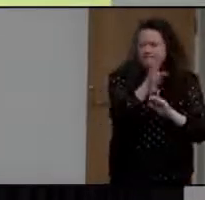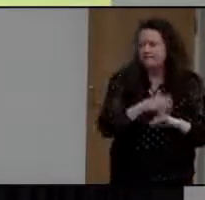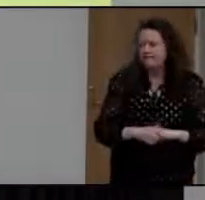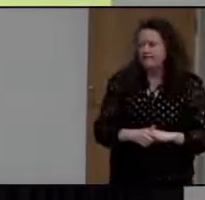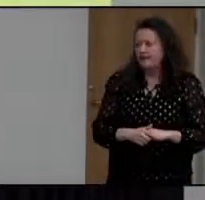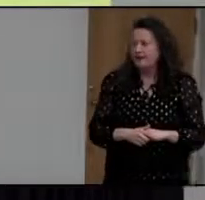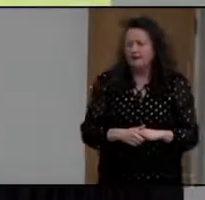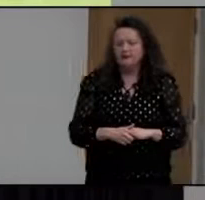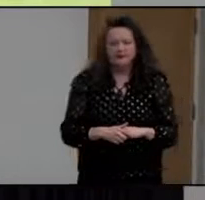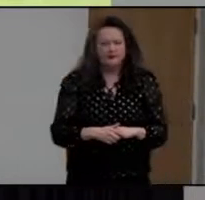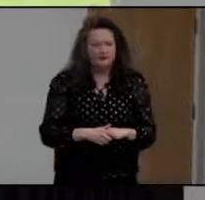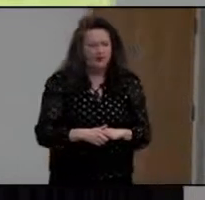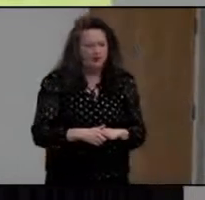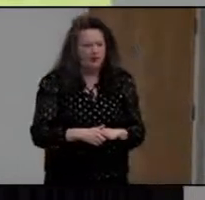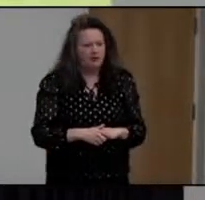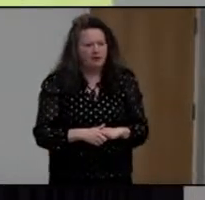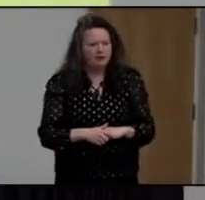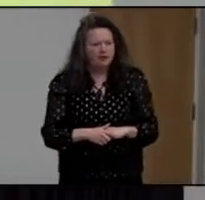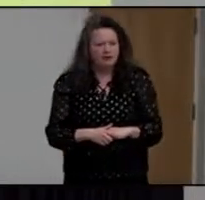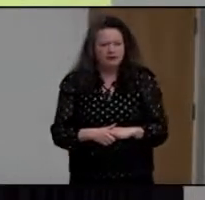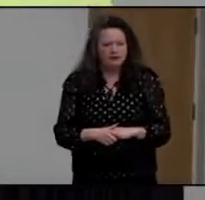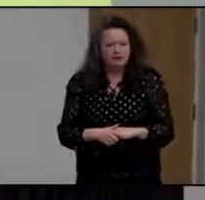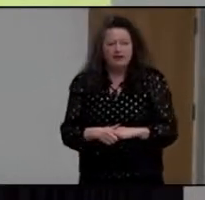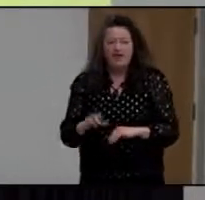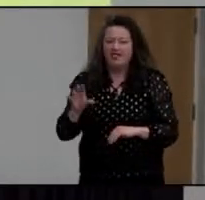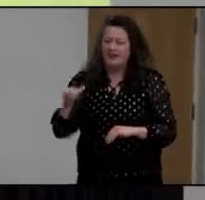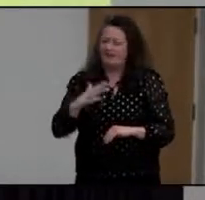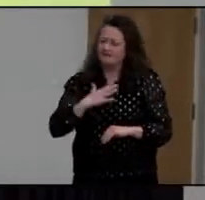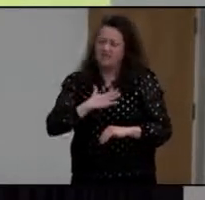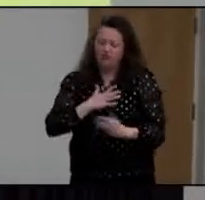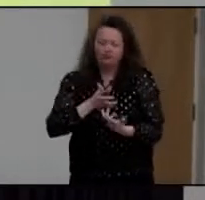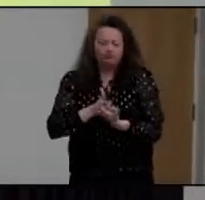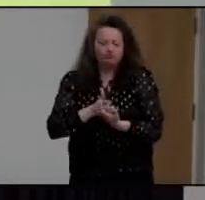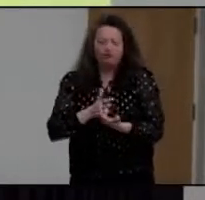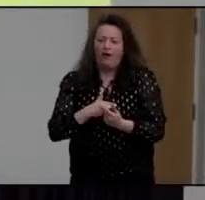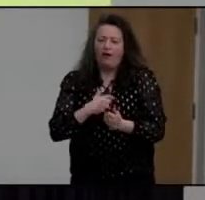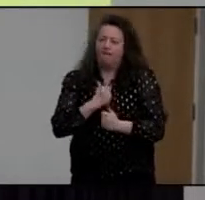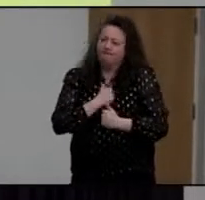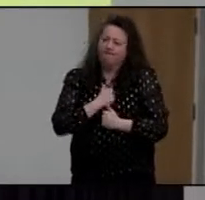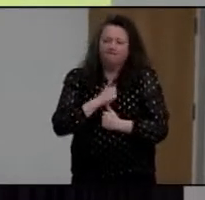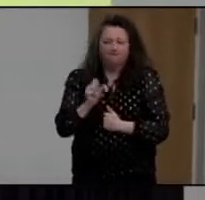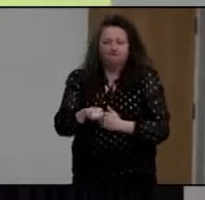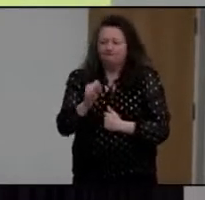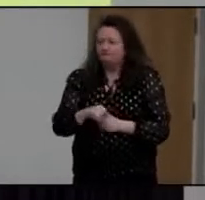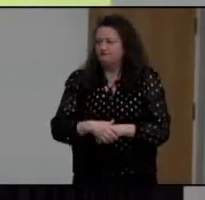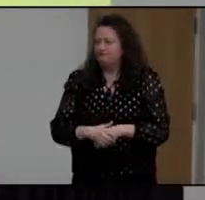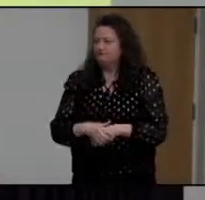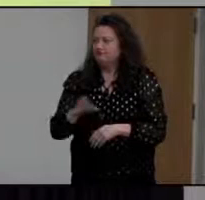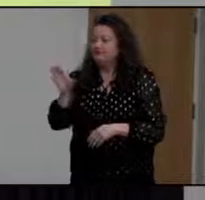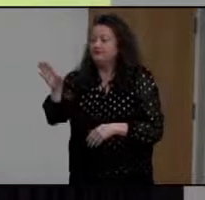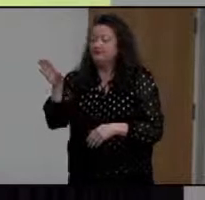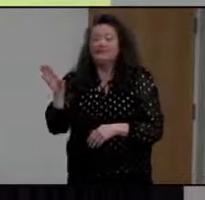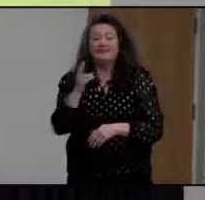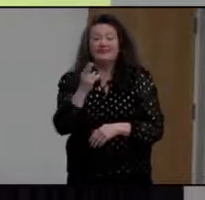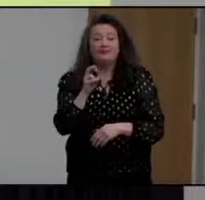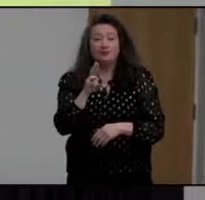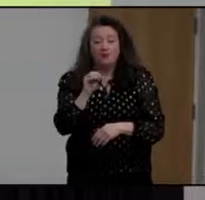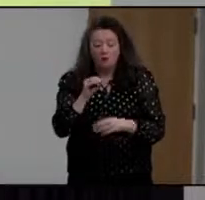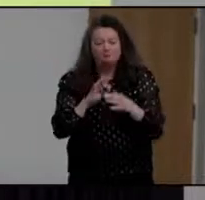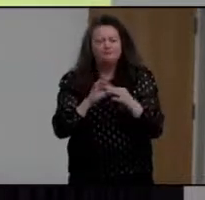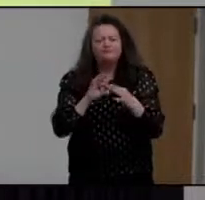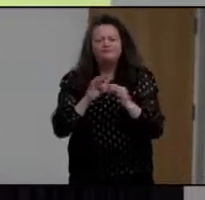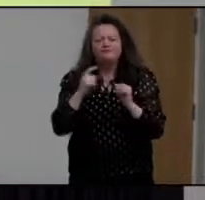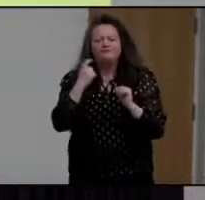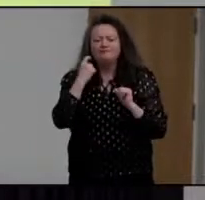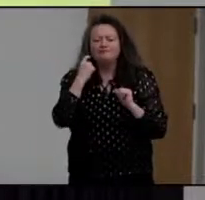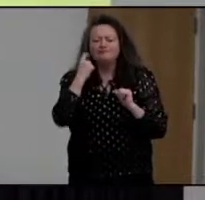calling, so that was a great opportunity. And I would just add to that, actually, the Chancellor mentioned in her opening remarks looking ahead